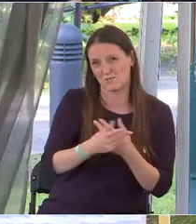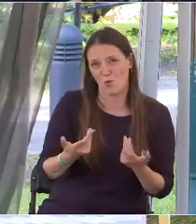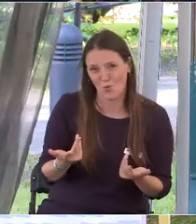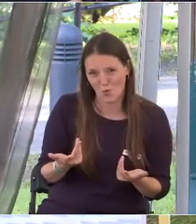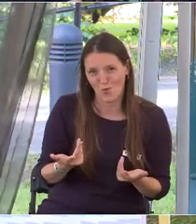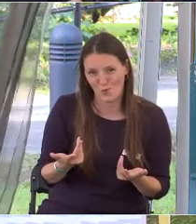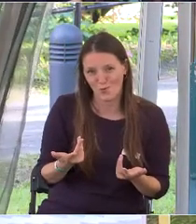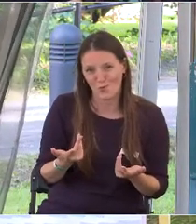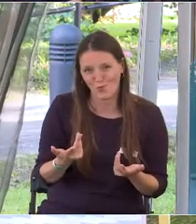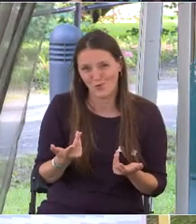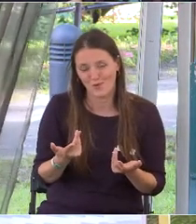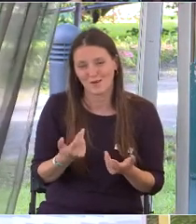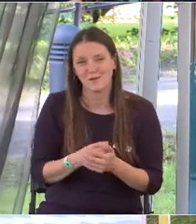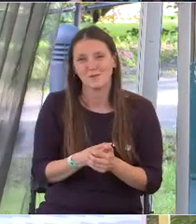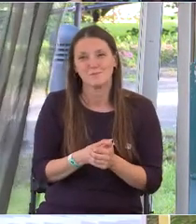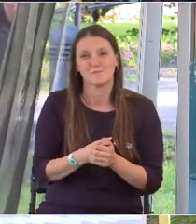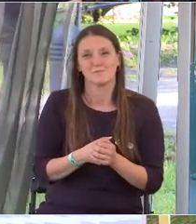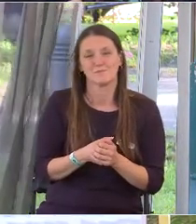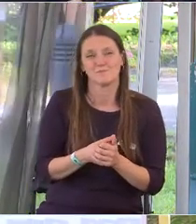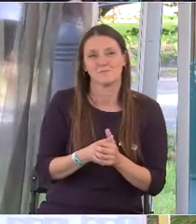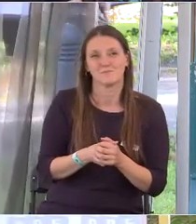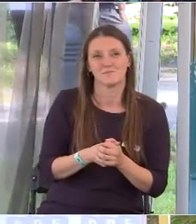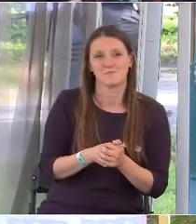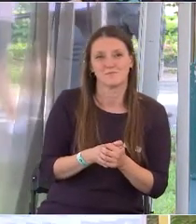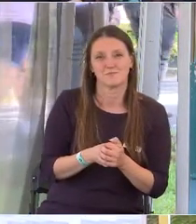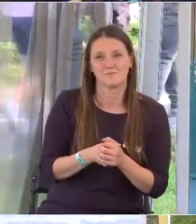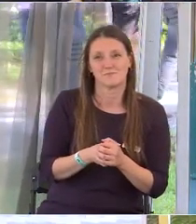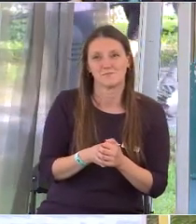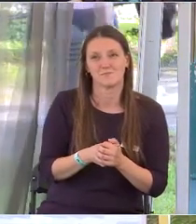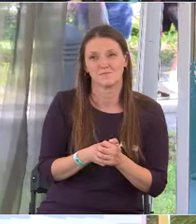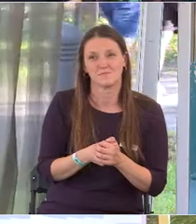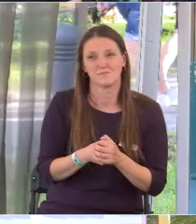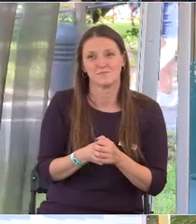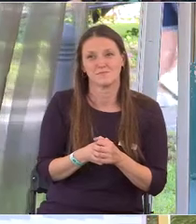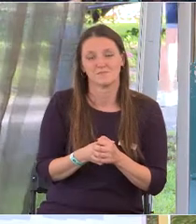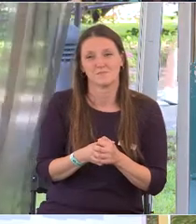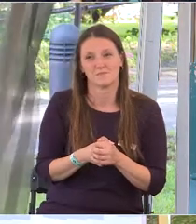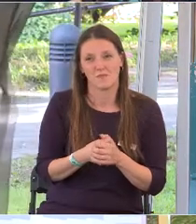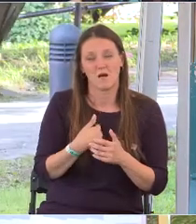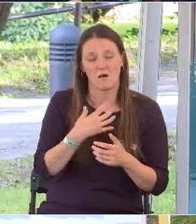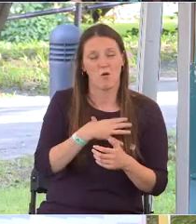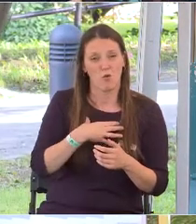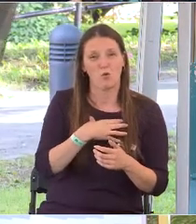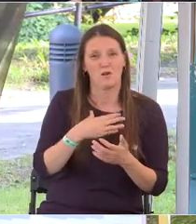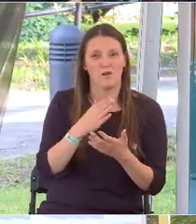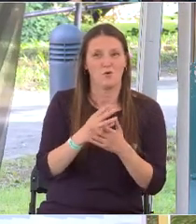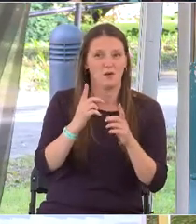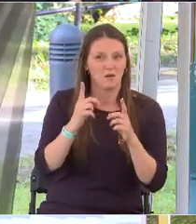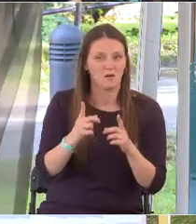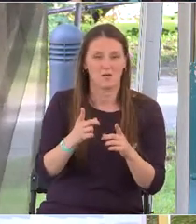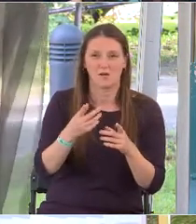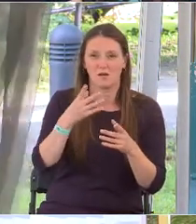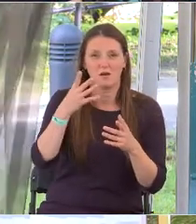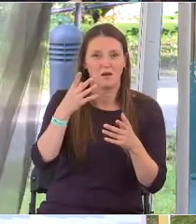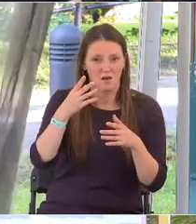the way to do the progress in the national and to make a sense of it. And so that's really the